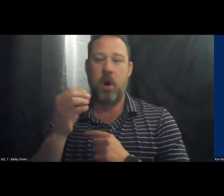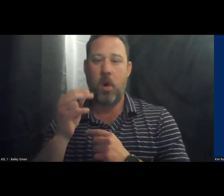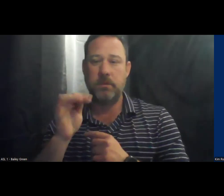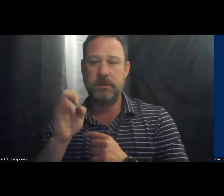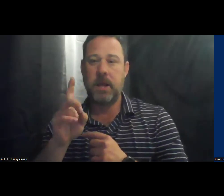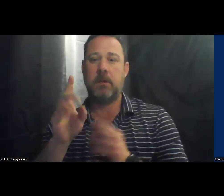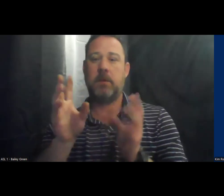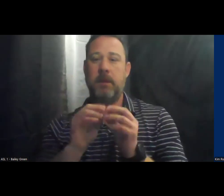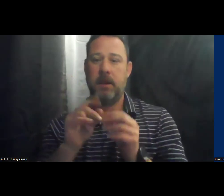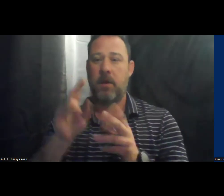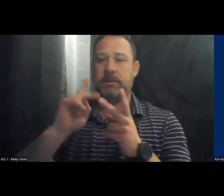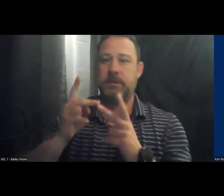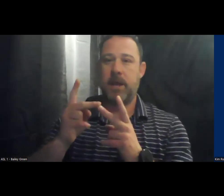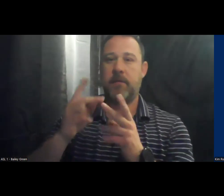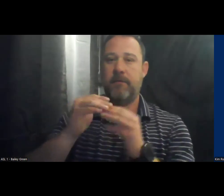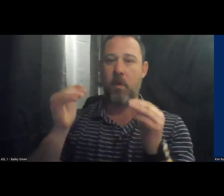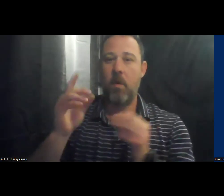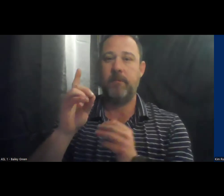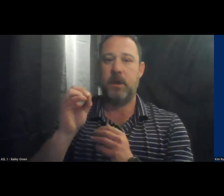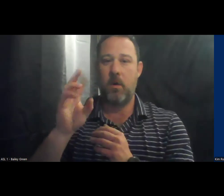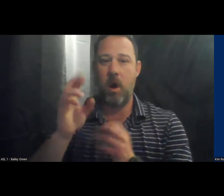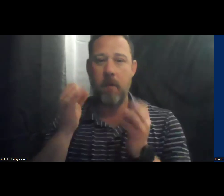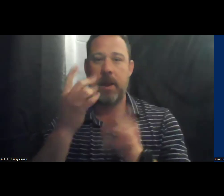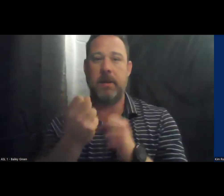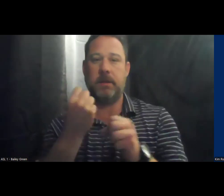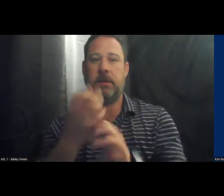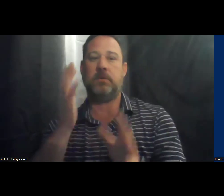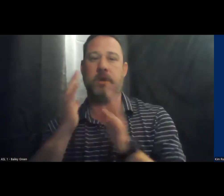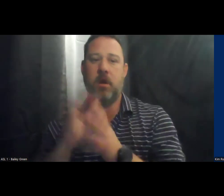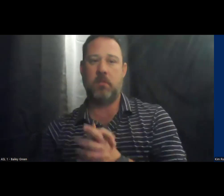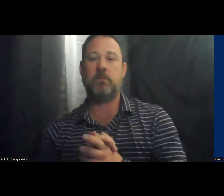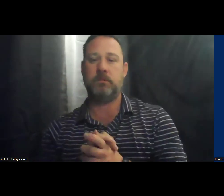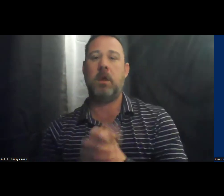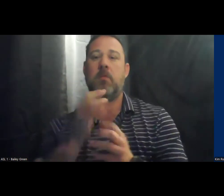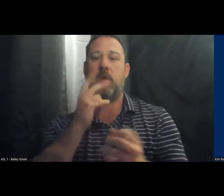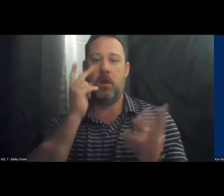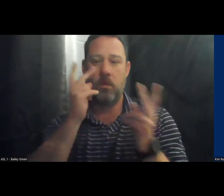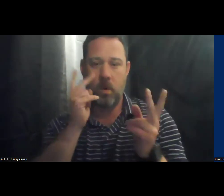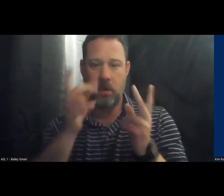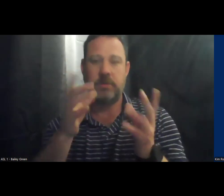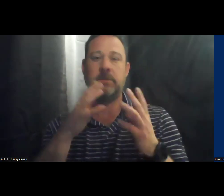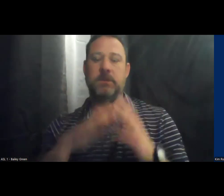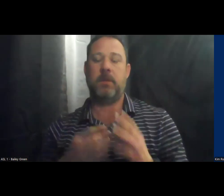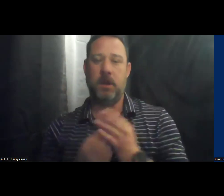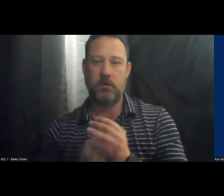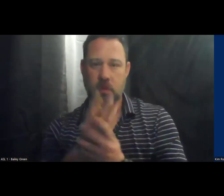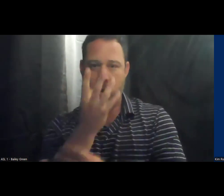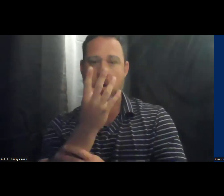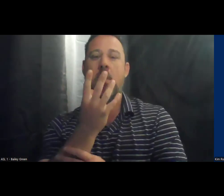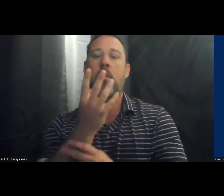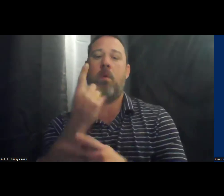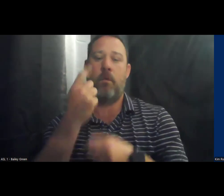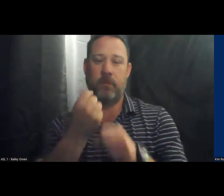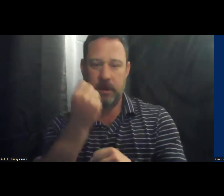the second floor of DOR many, many years ago, and I've really watched this committee evolve and grow over